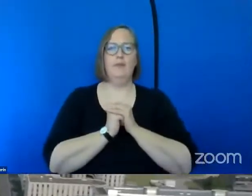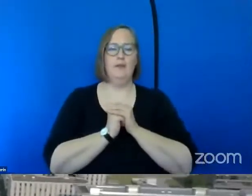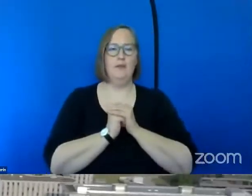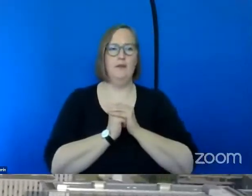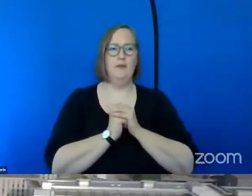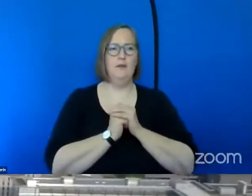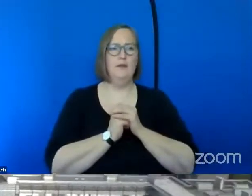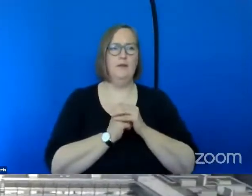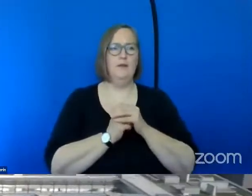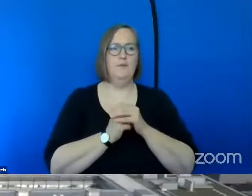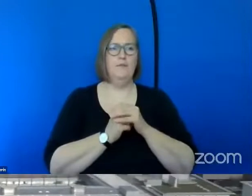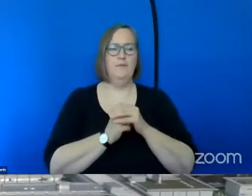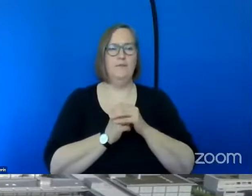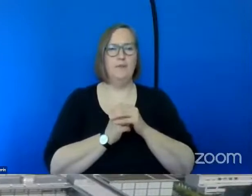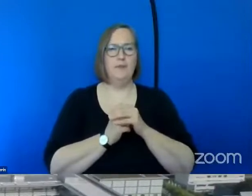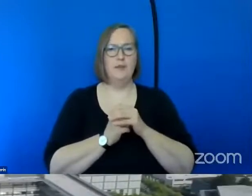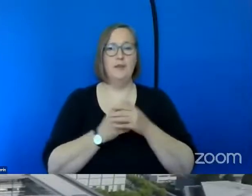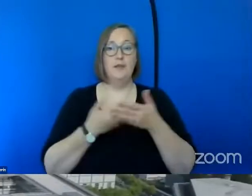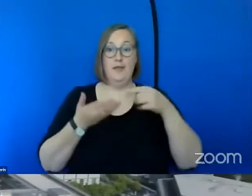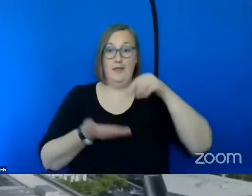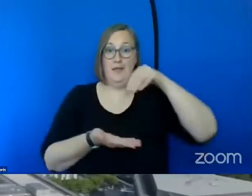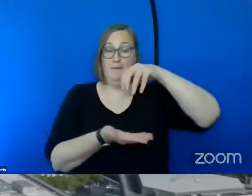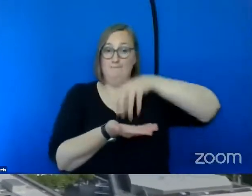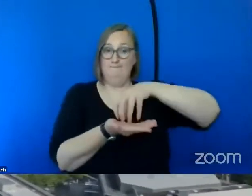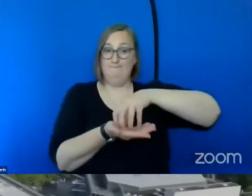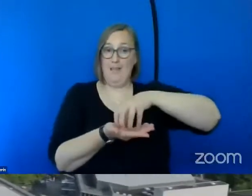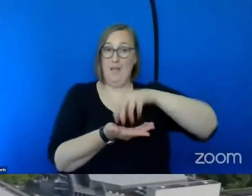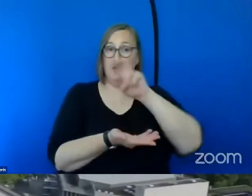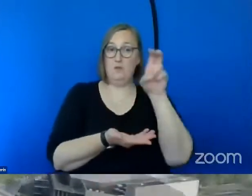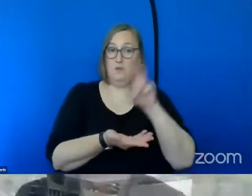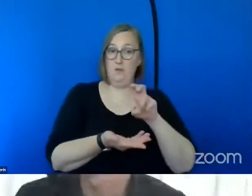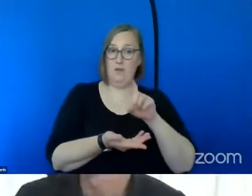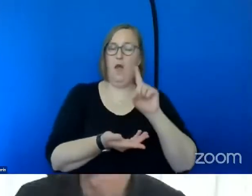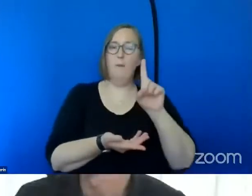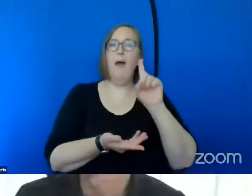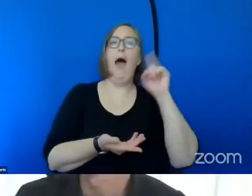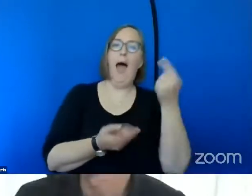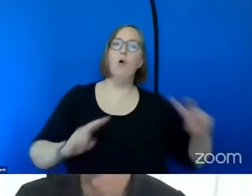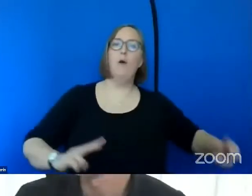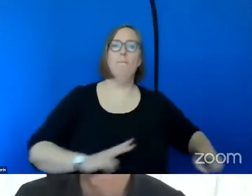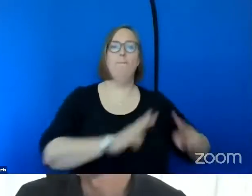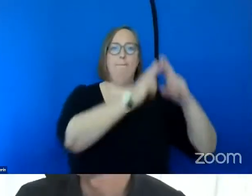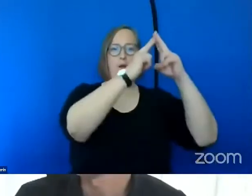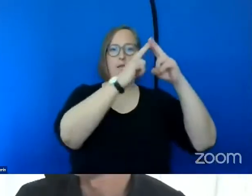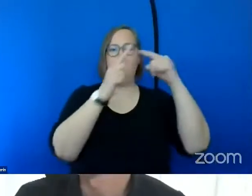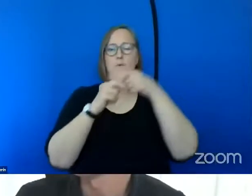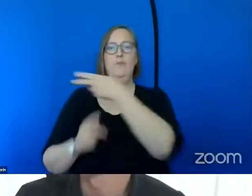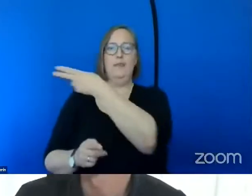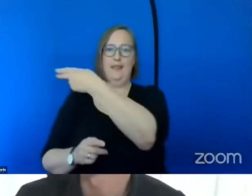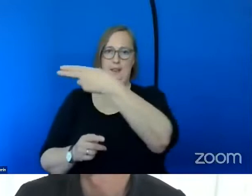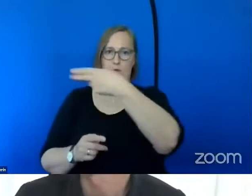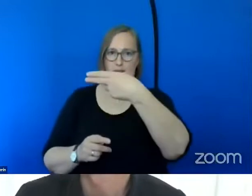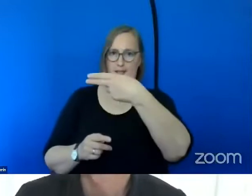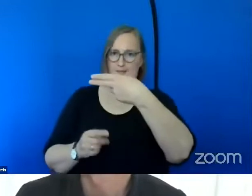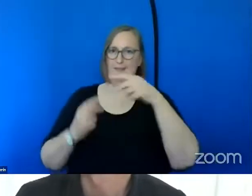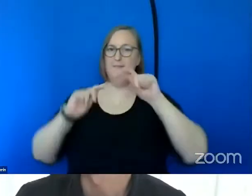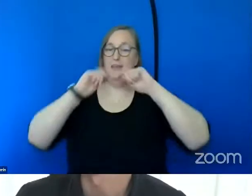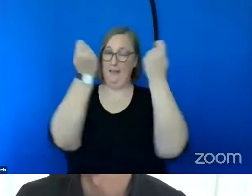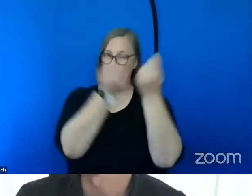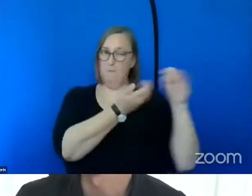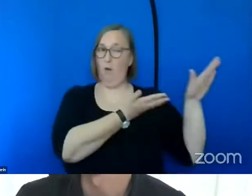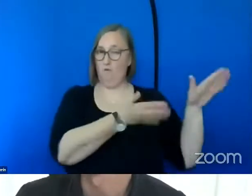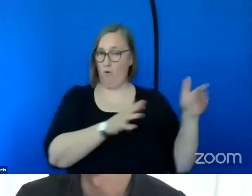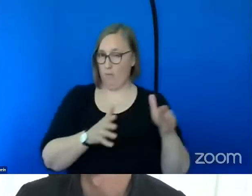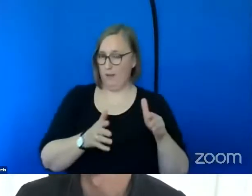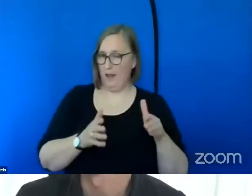are getting ready. And we have a really good challenge. They'll have 2 attempts, or we'll call them 2 heats, but we really are going